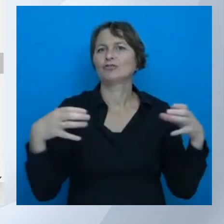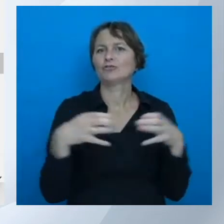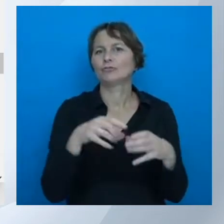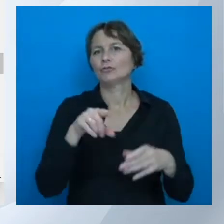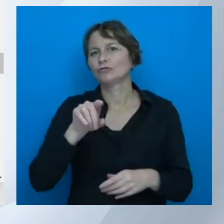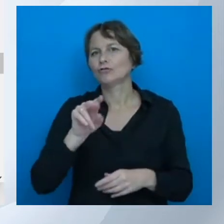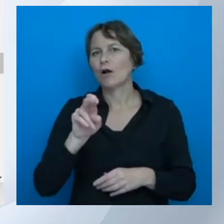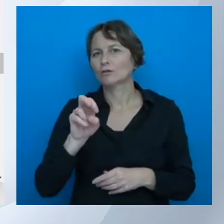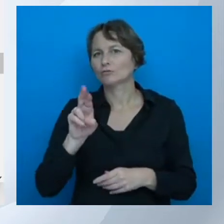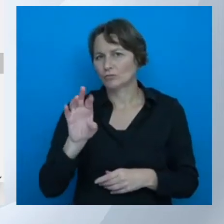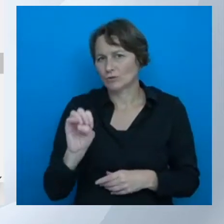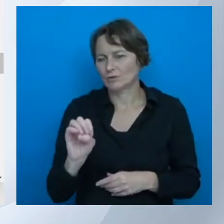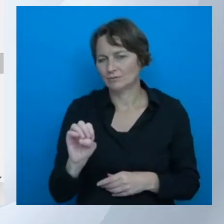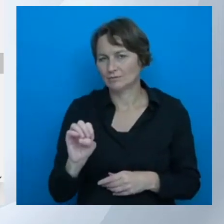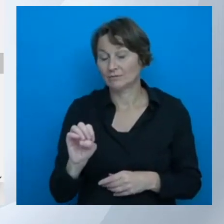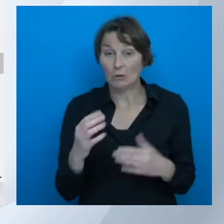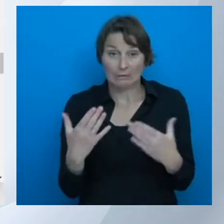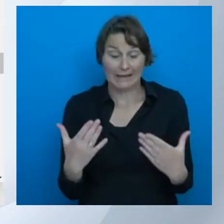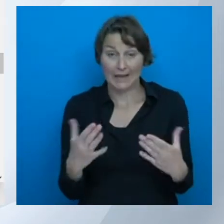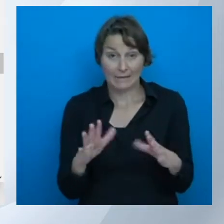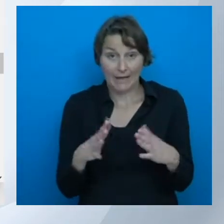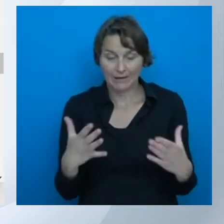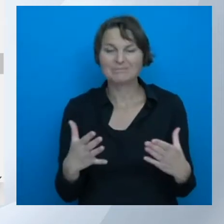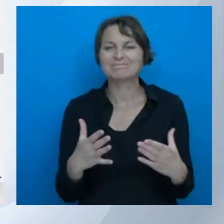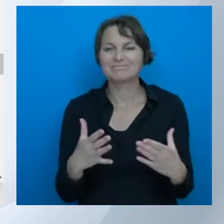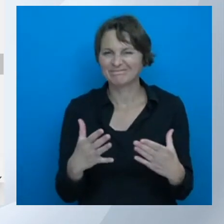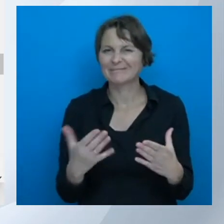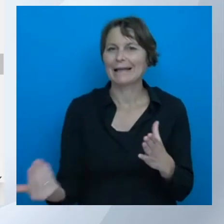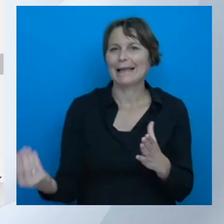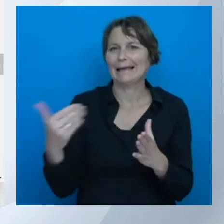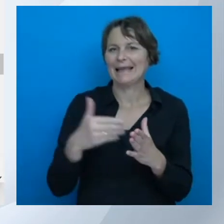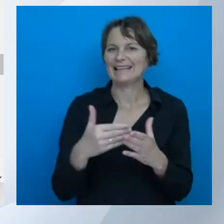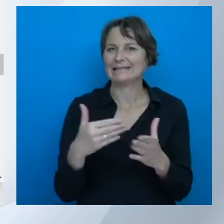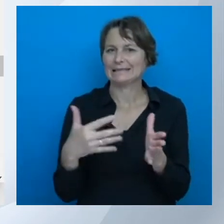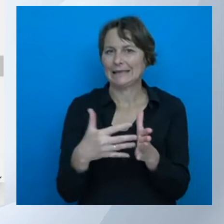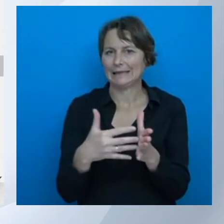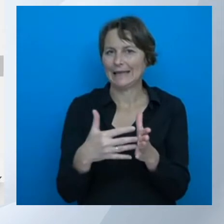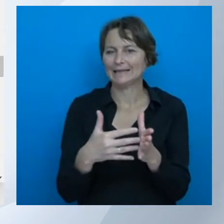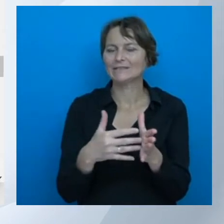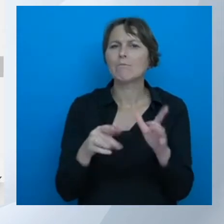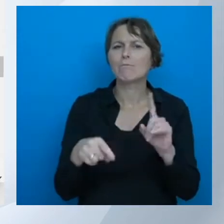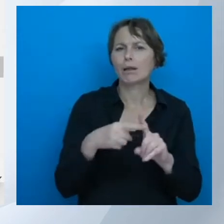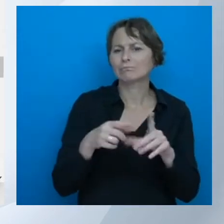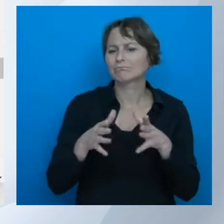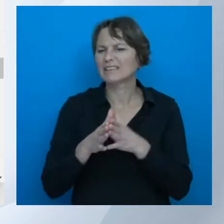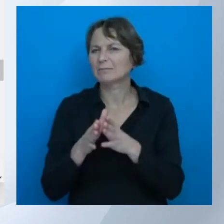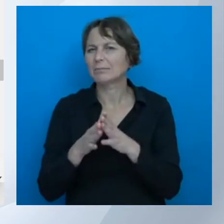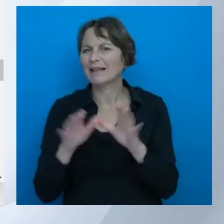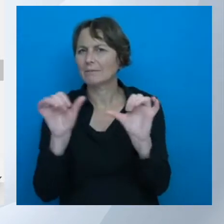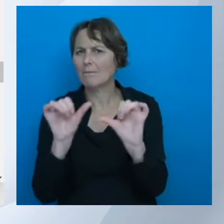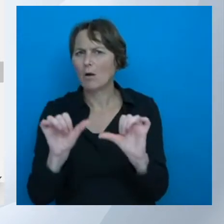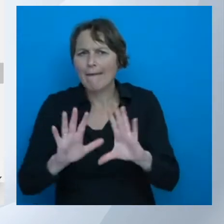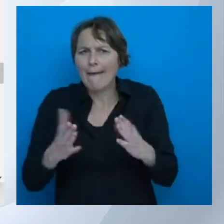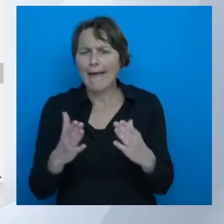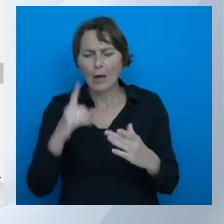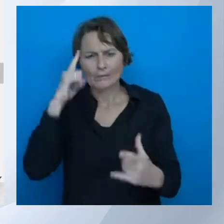want to do now is to test and explain the model and explain the decision it makes.